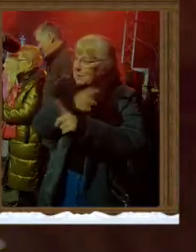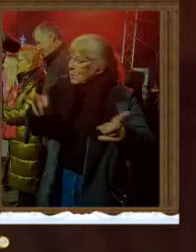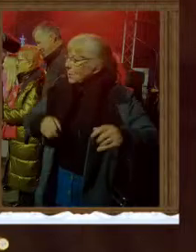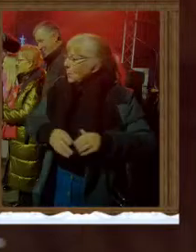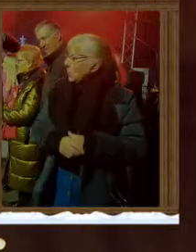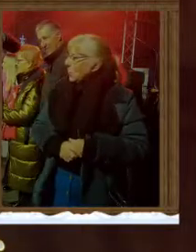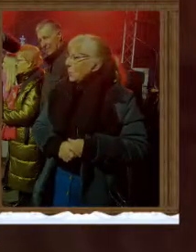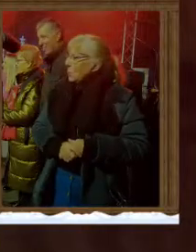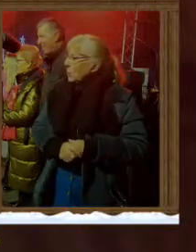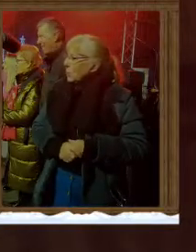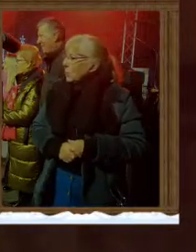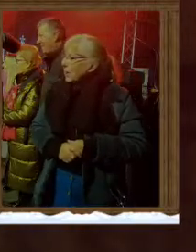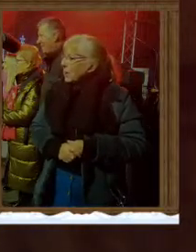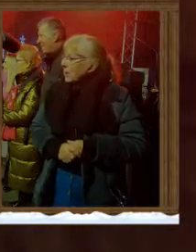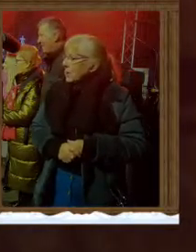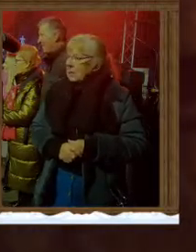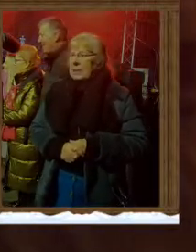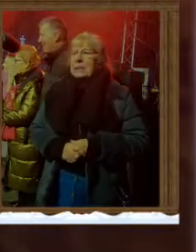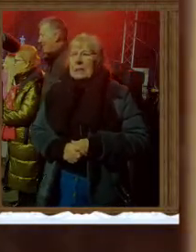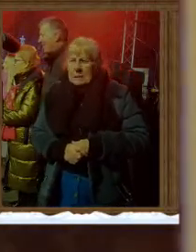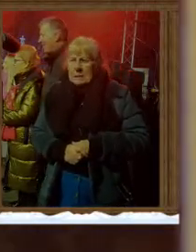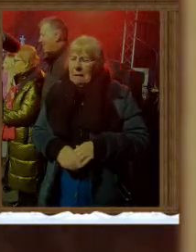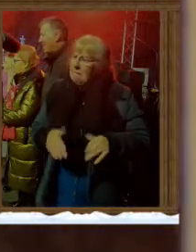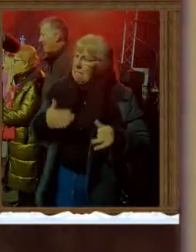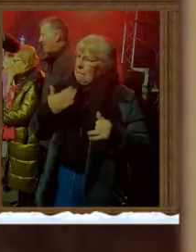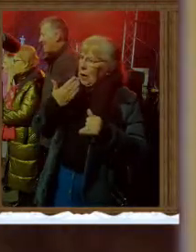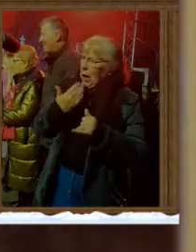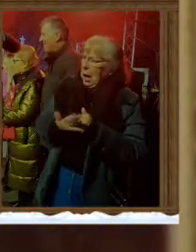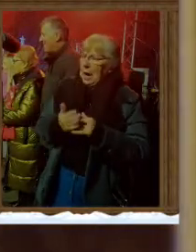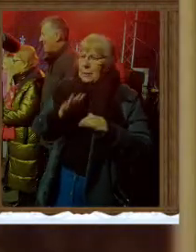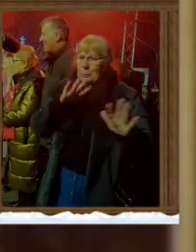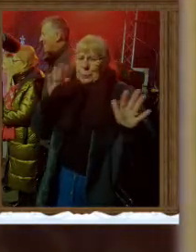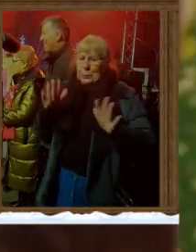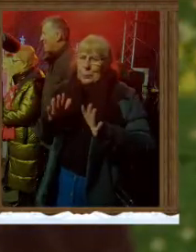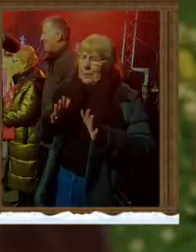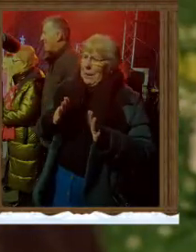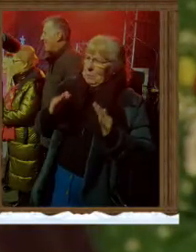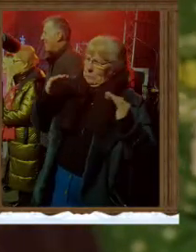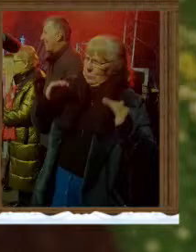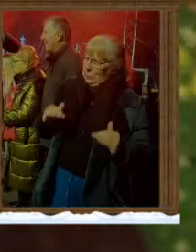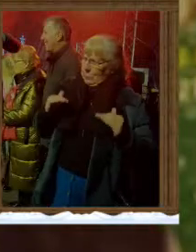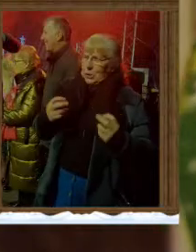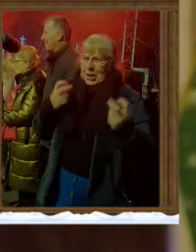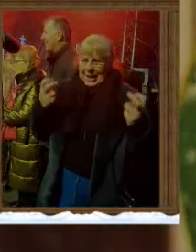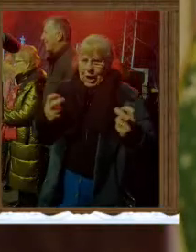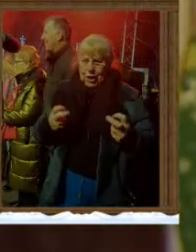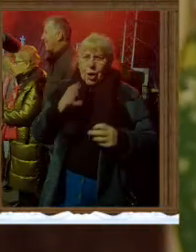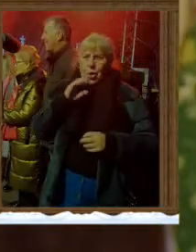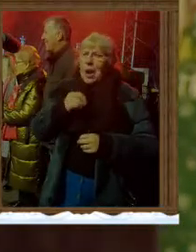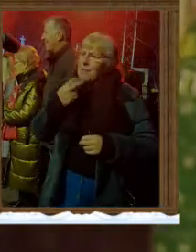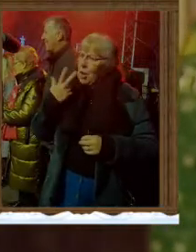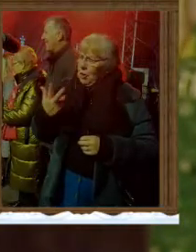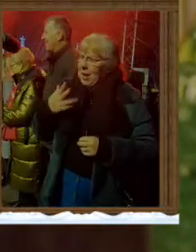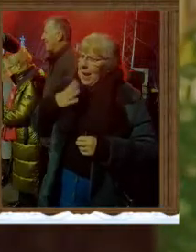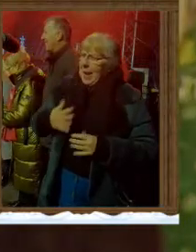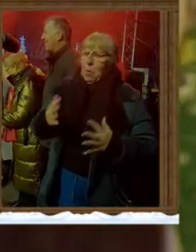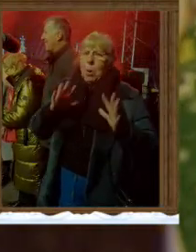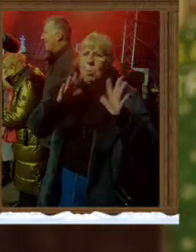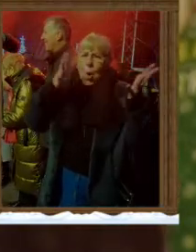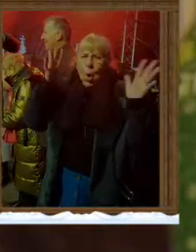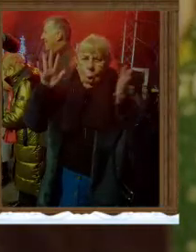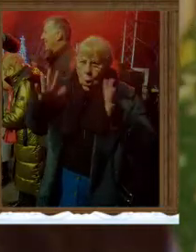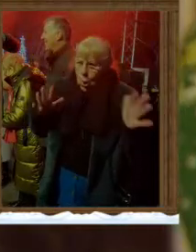bit low for our very last switch on. So after three, if you give me a big